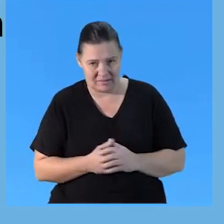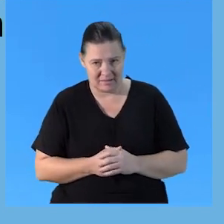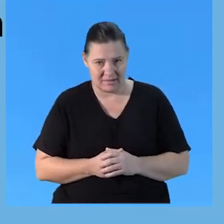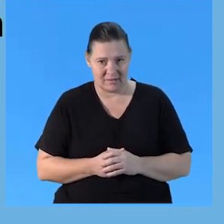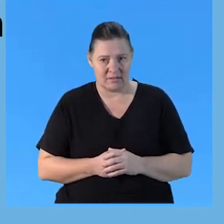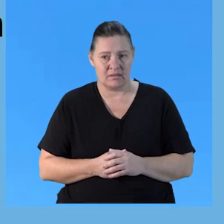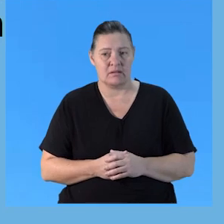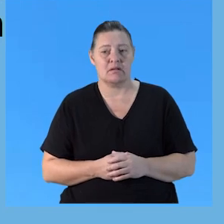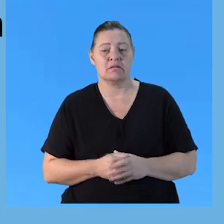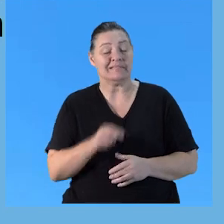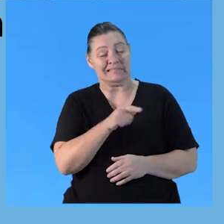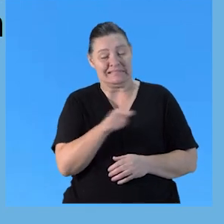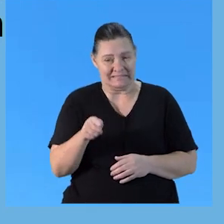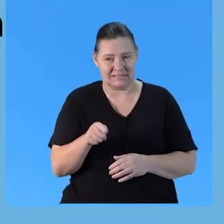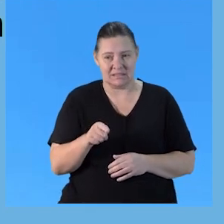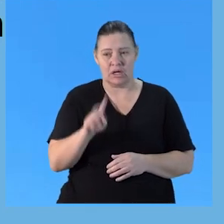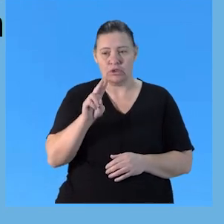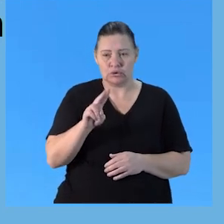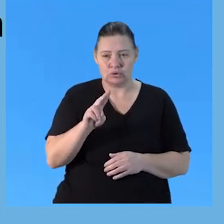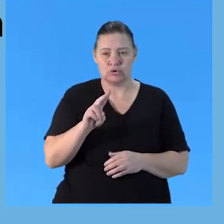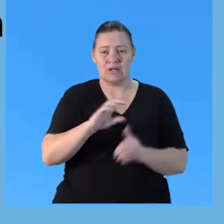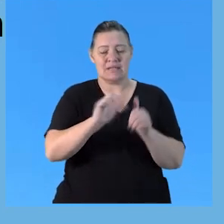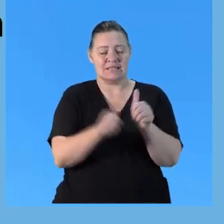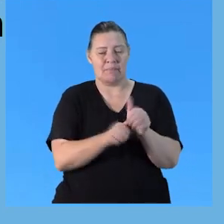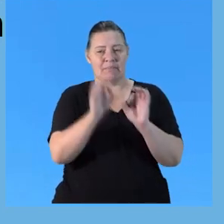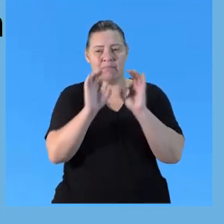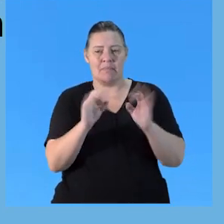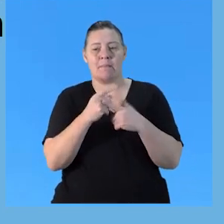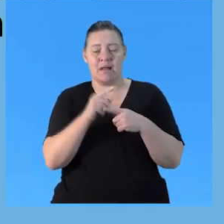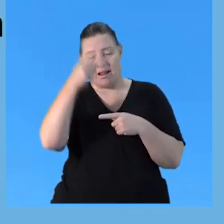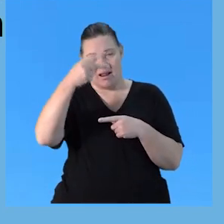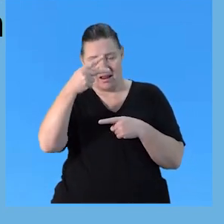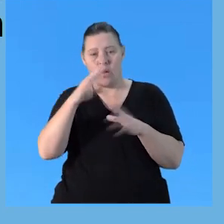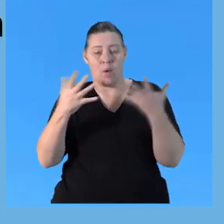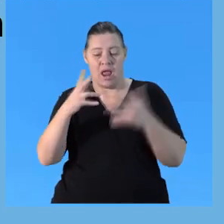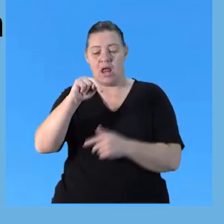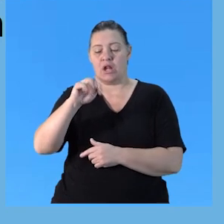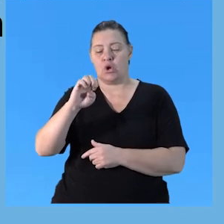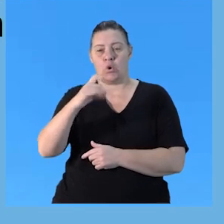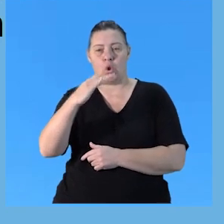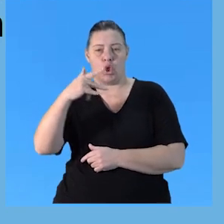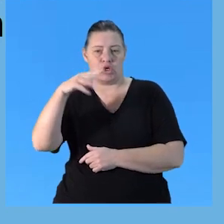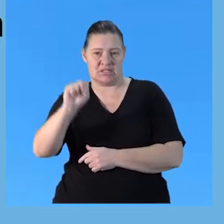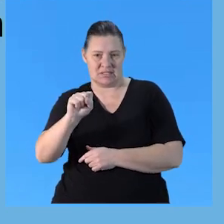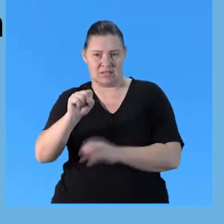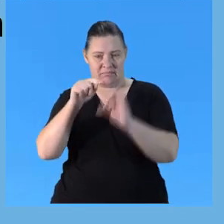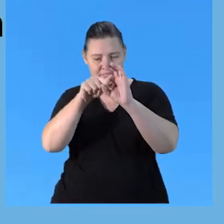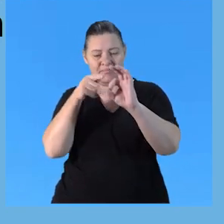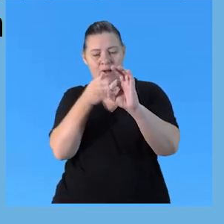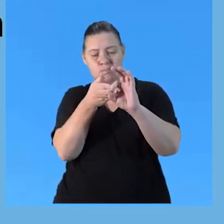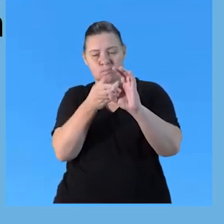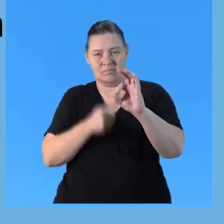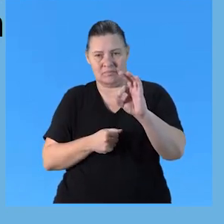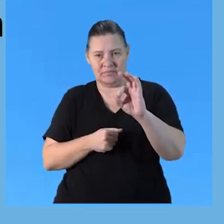flow through these wires from one terminal to the next. Why? Because the switch is open and the switch is